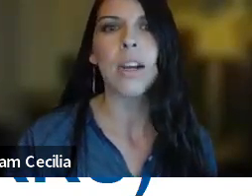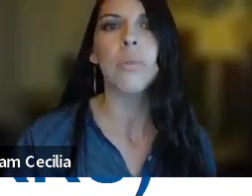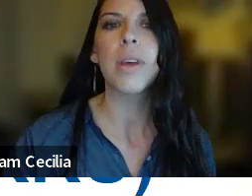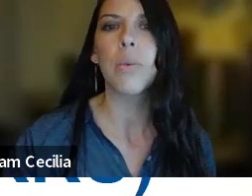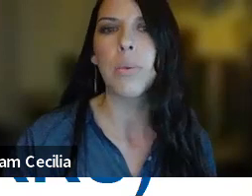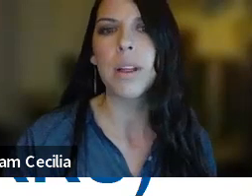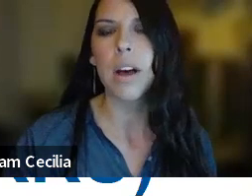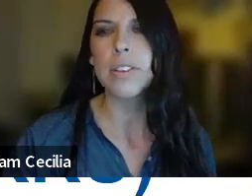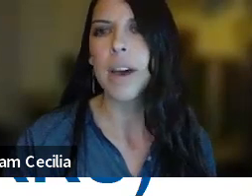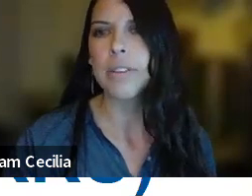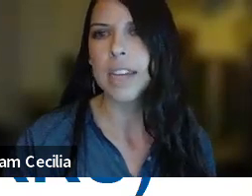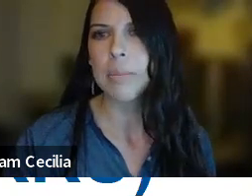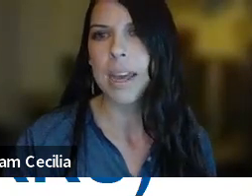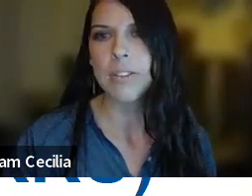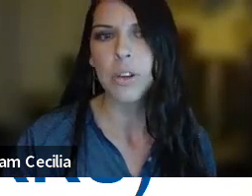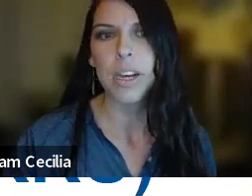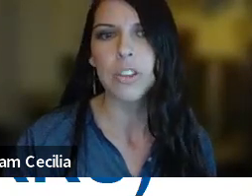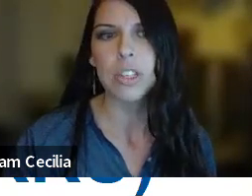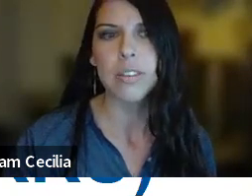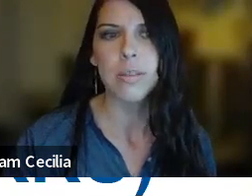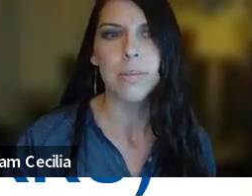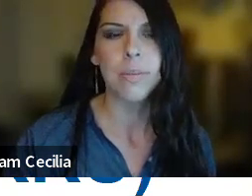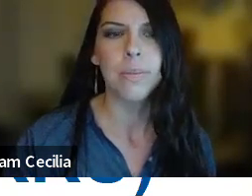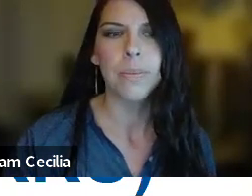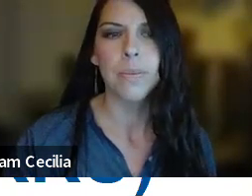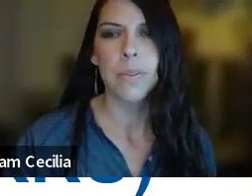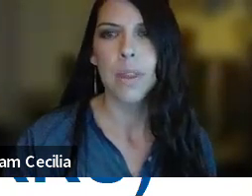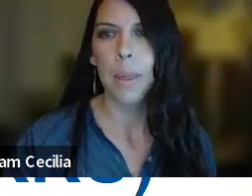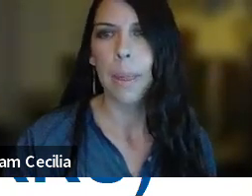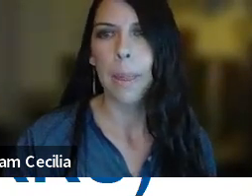from here. And we will also have time to answer questions.